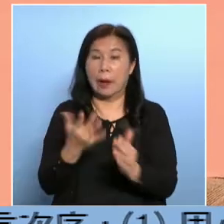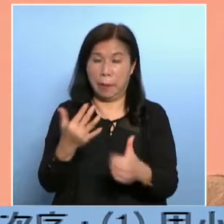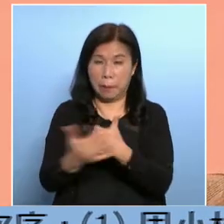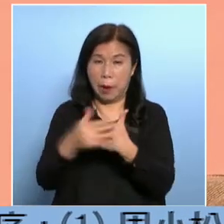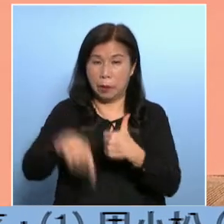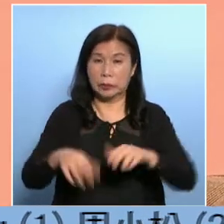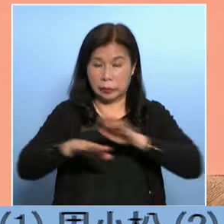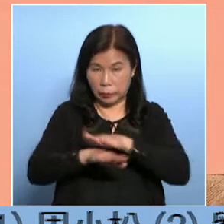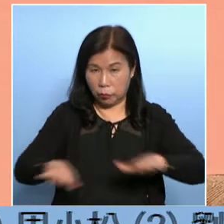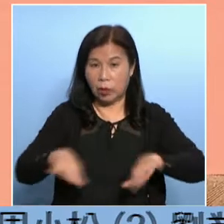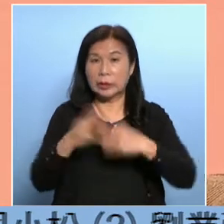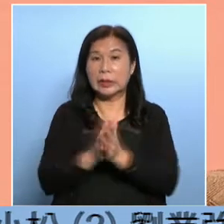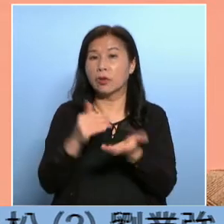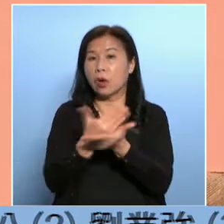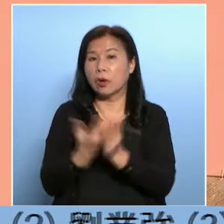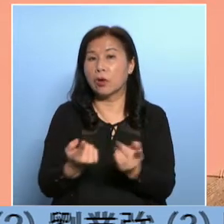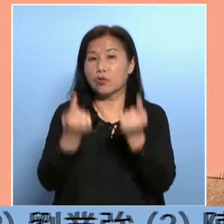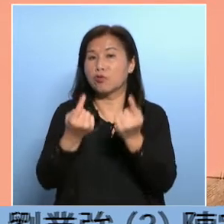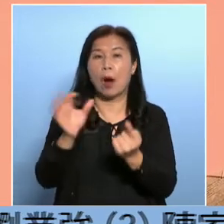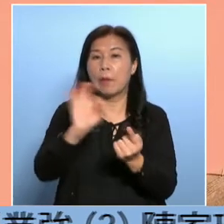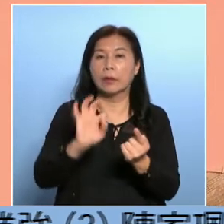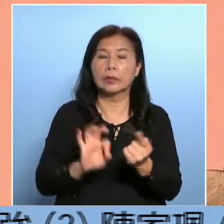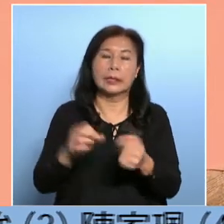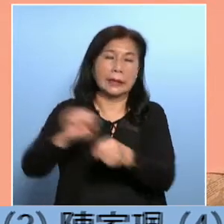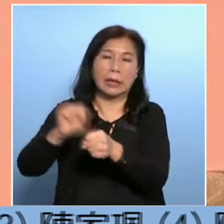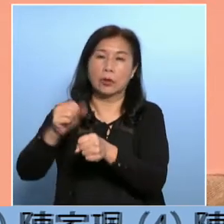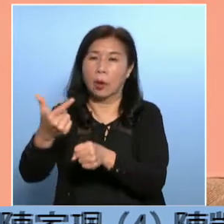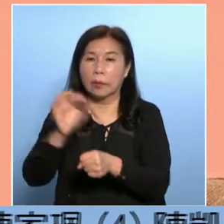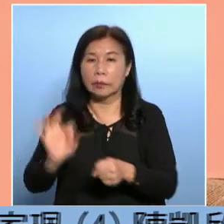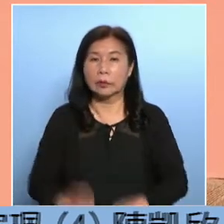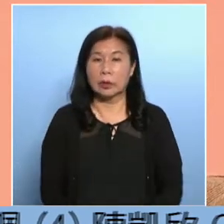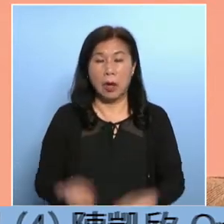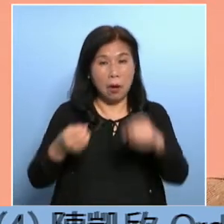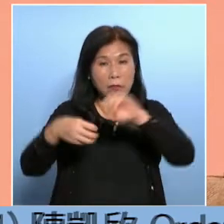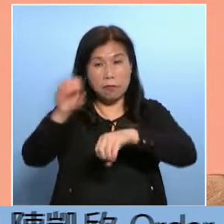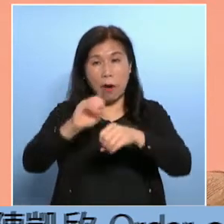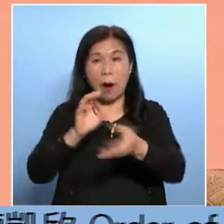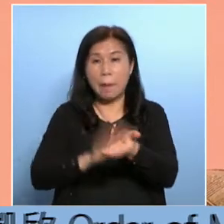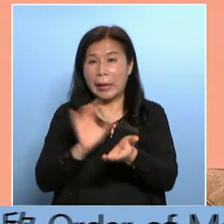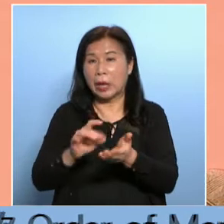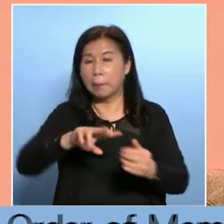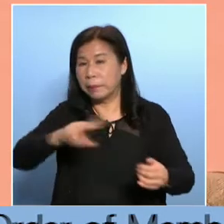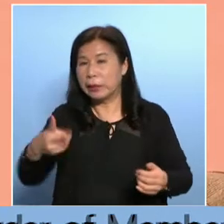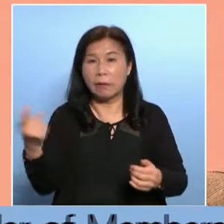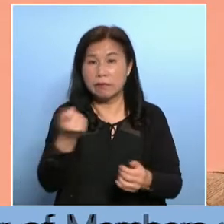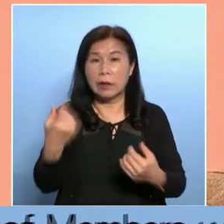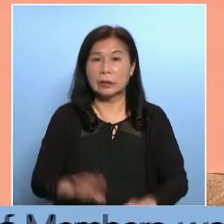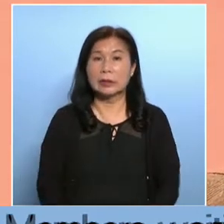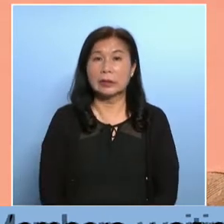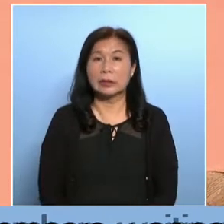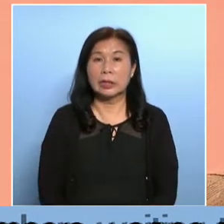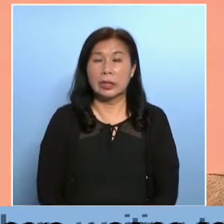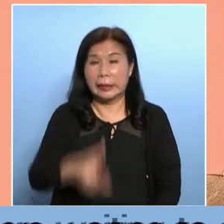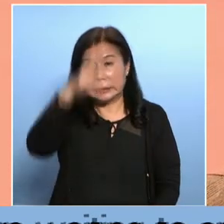support can definitely help to stabilize our prices and thus our livelihood. Scientifically, the virus